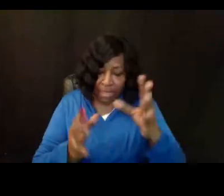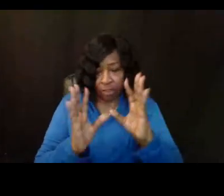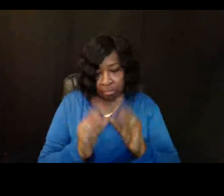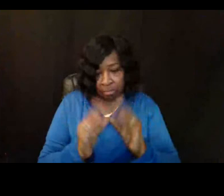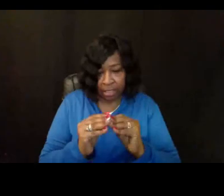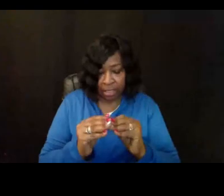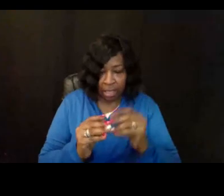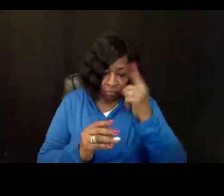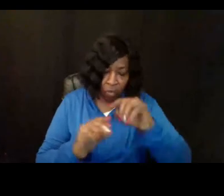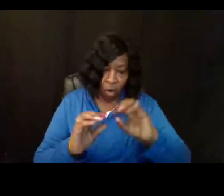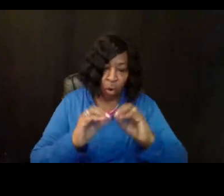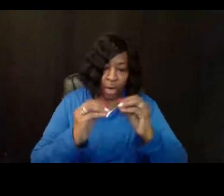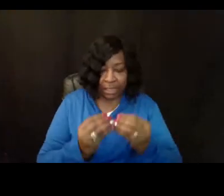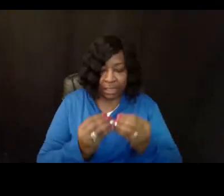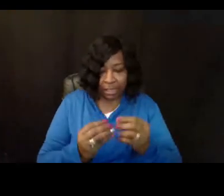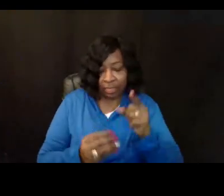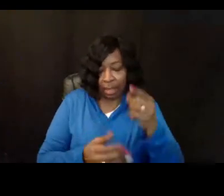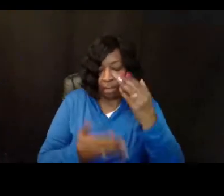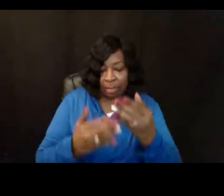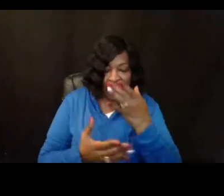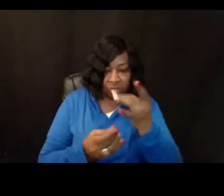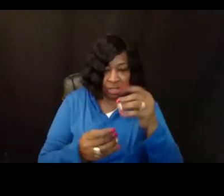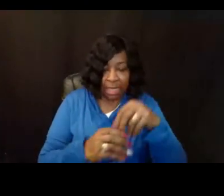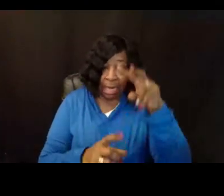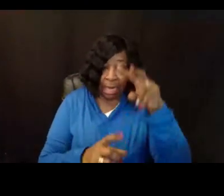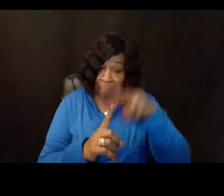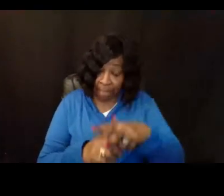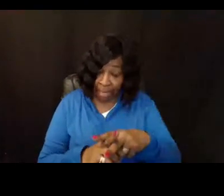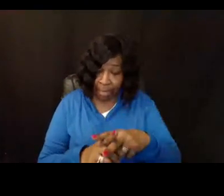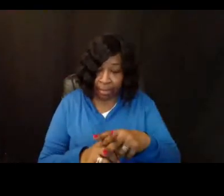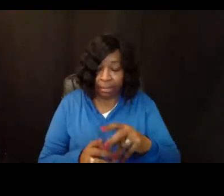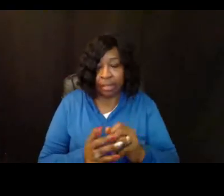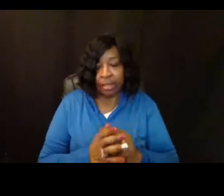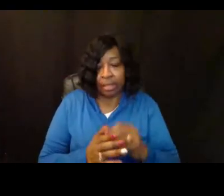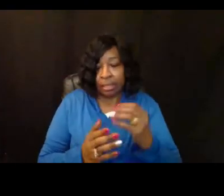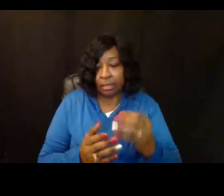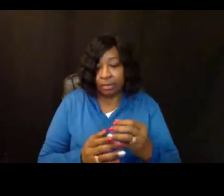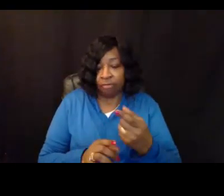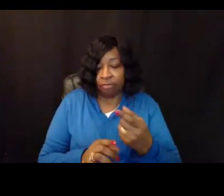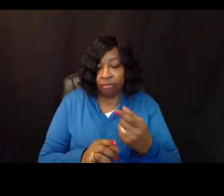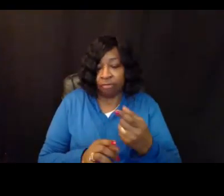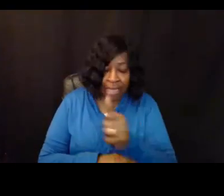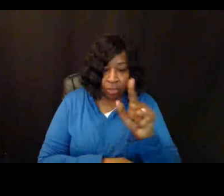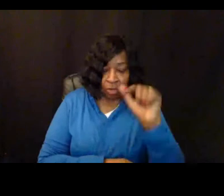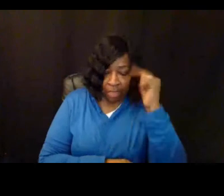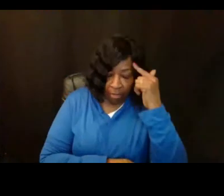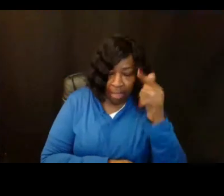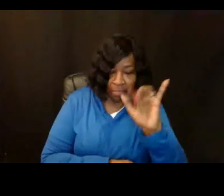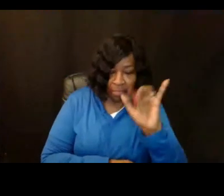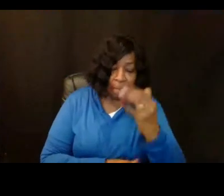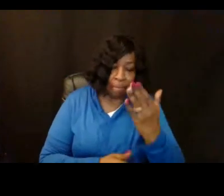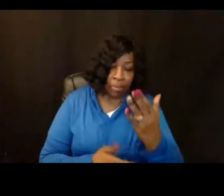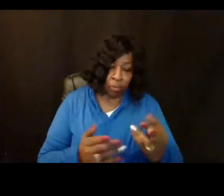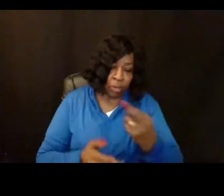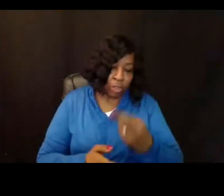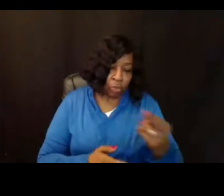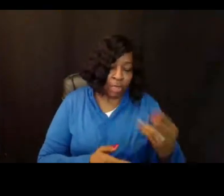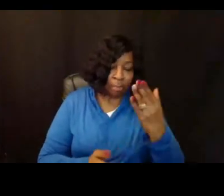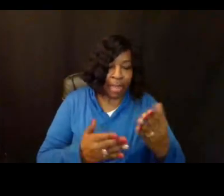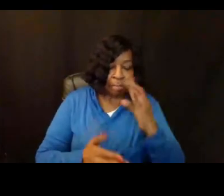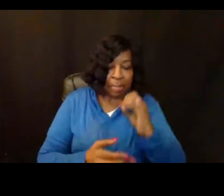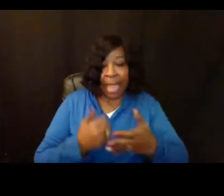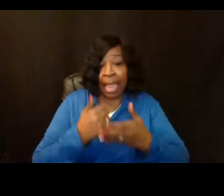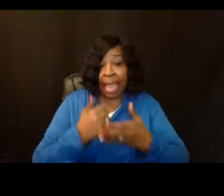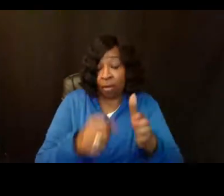for organizations who might be interested in applying for funding from any of those governments. So that resource might be helpful to get folks started, and then we'll have